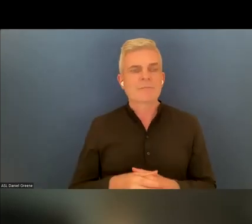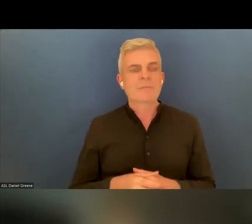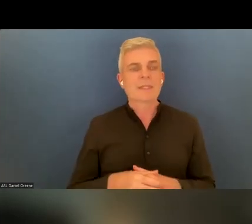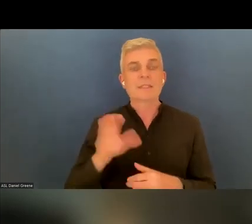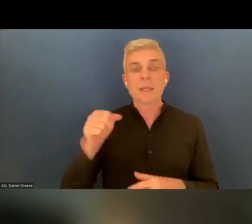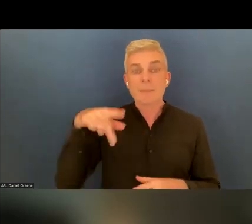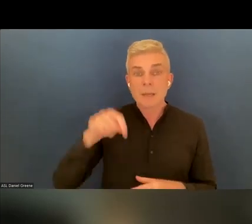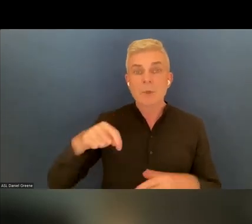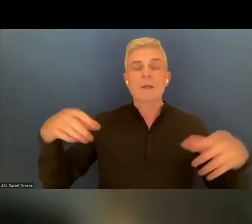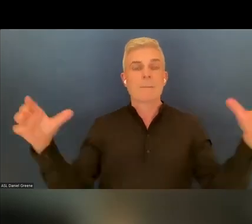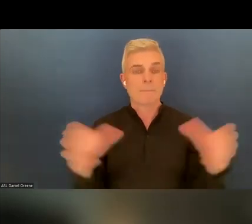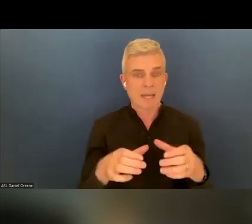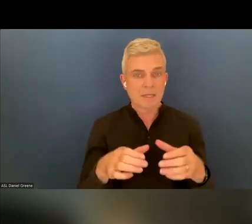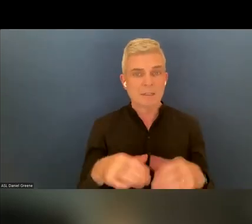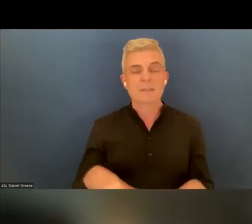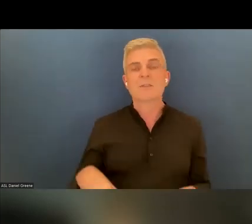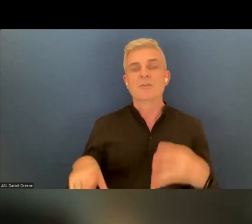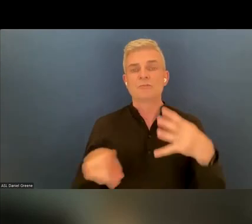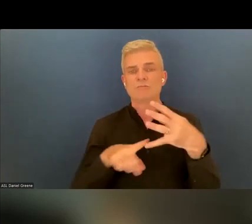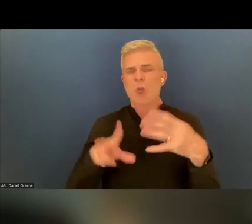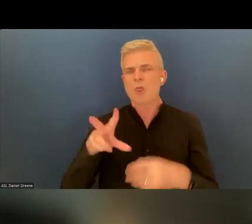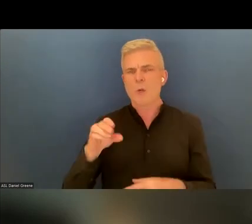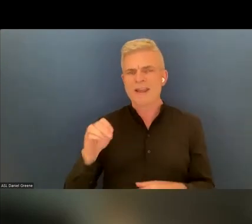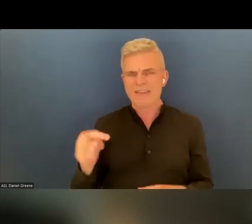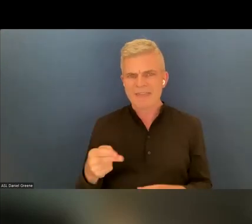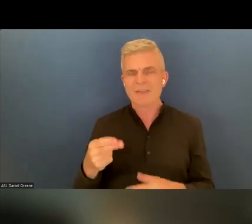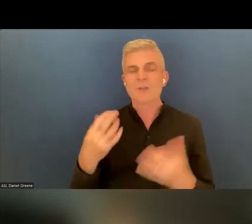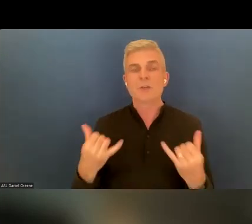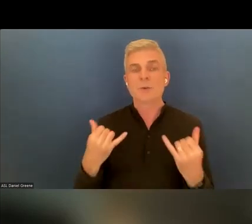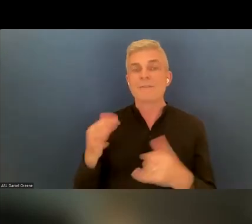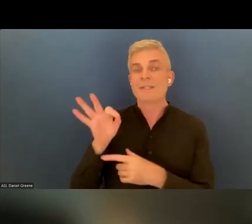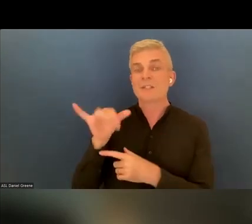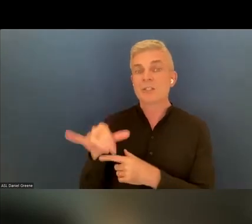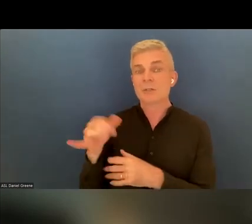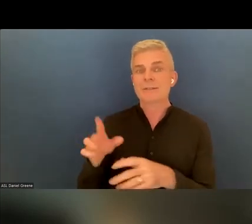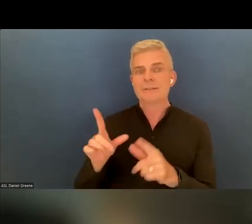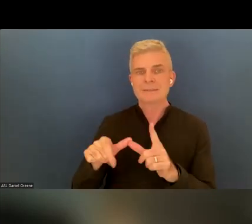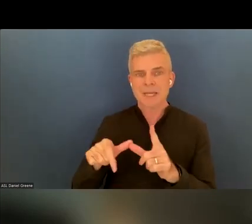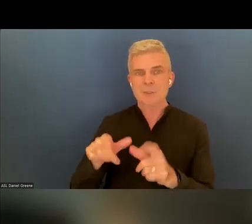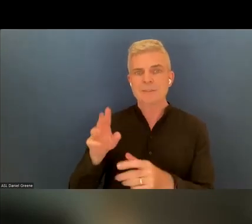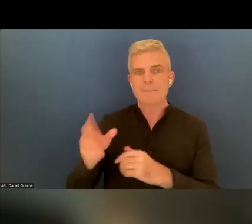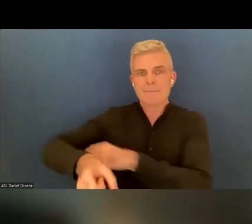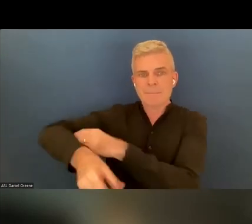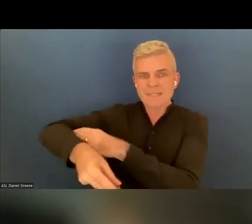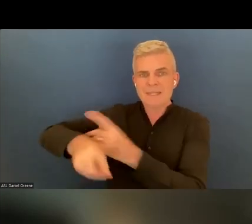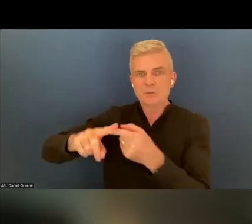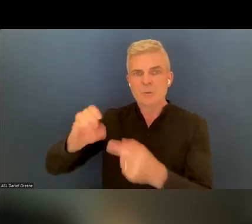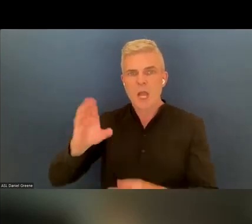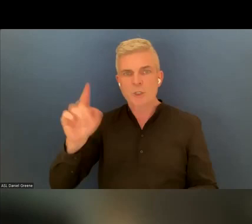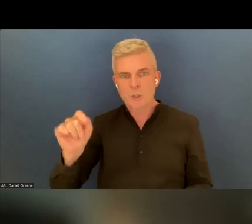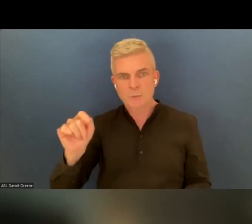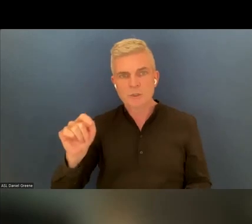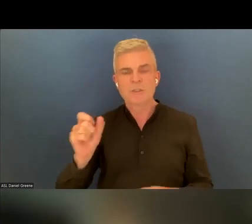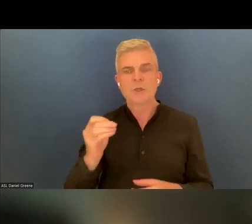30th of the month is when the current fiscal year expires at midnight into October. So they've got a few weeks in